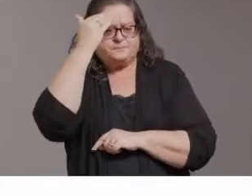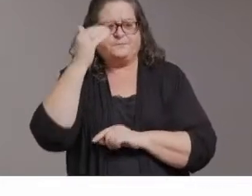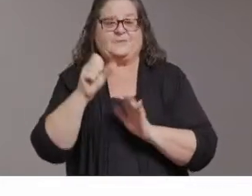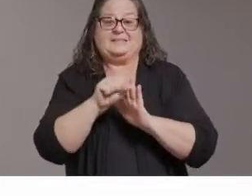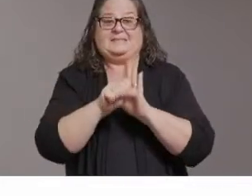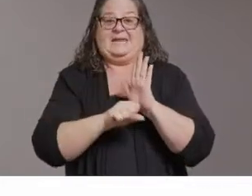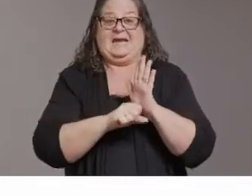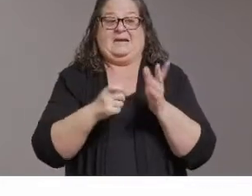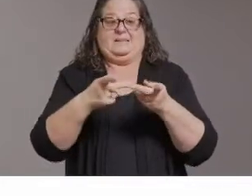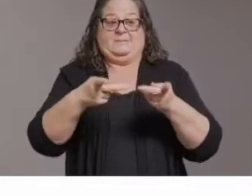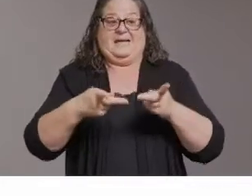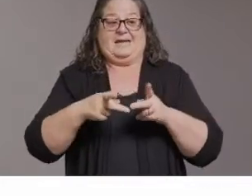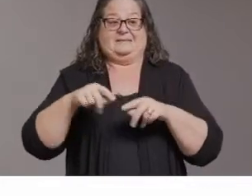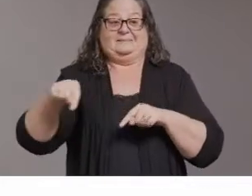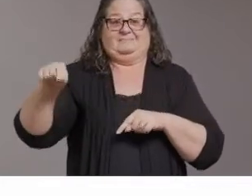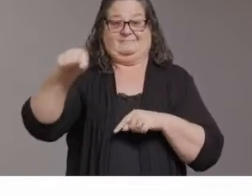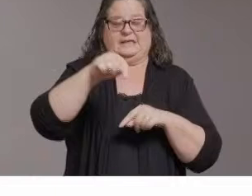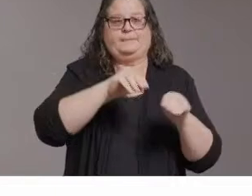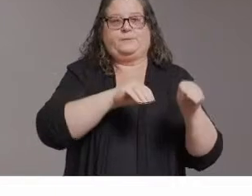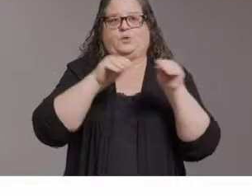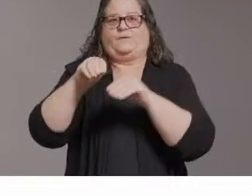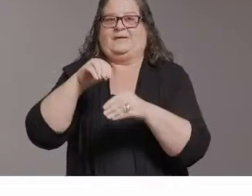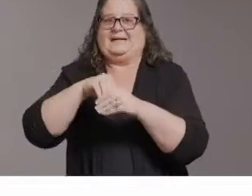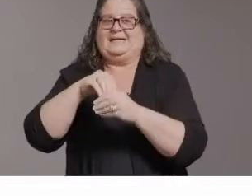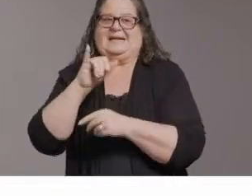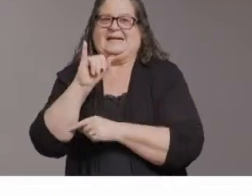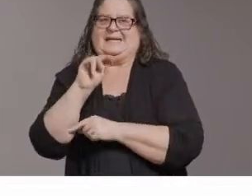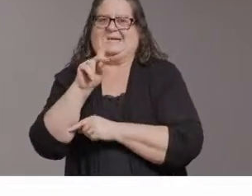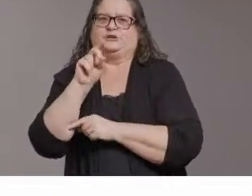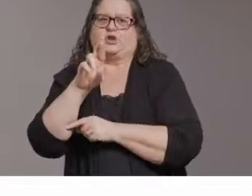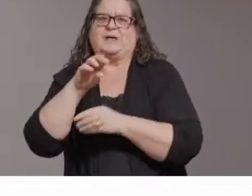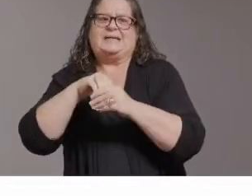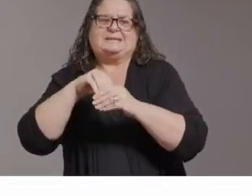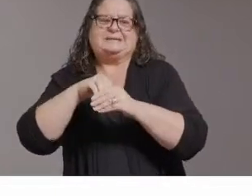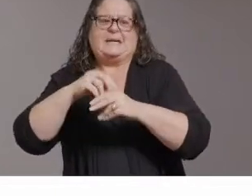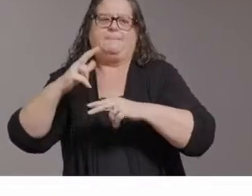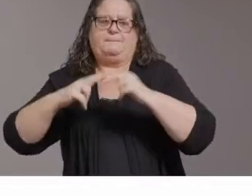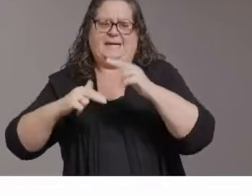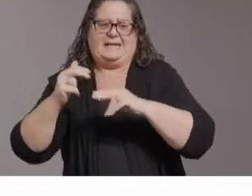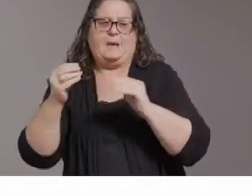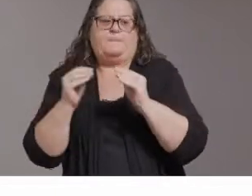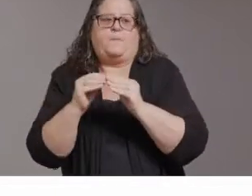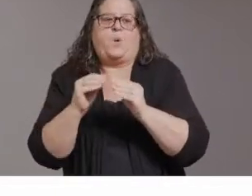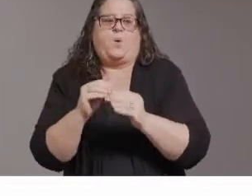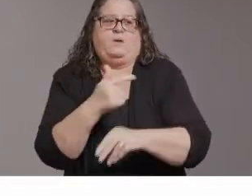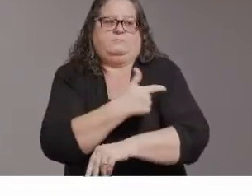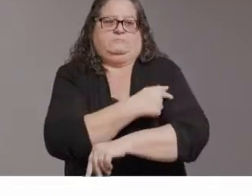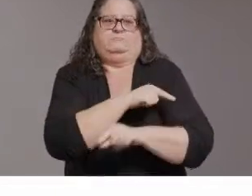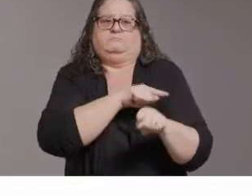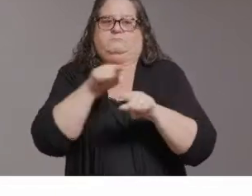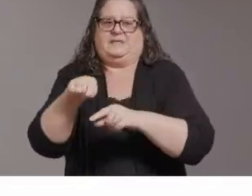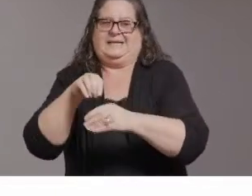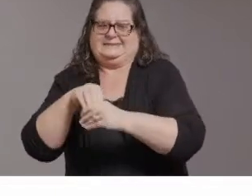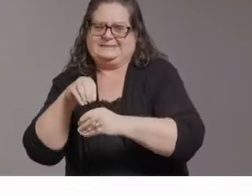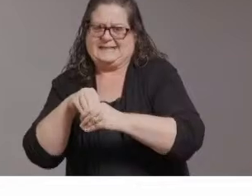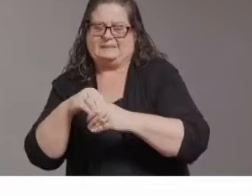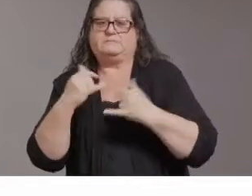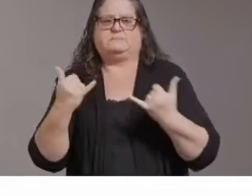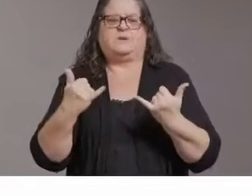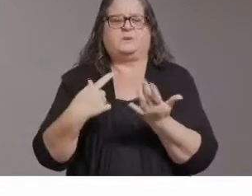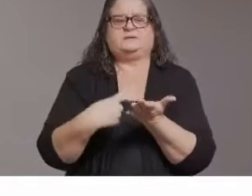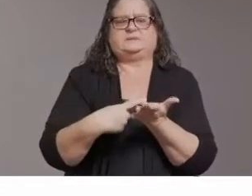indoor locations as we continue to increase vaccination capacity. So I'm going to talk about the